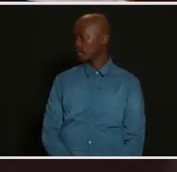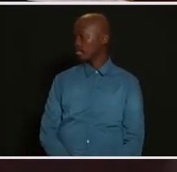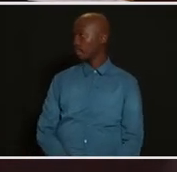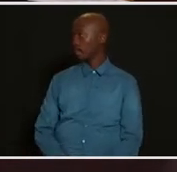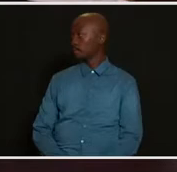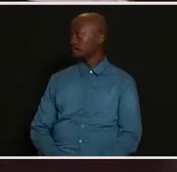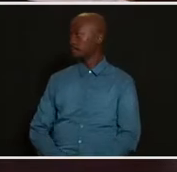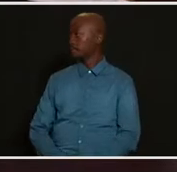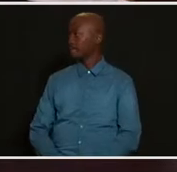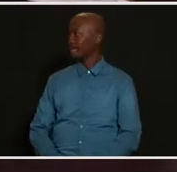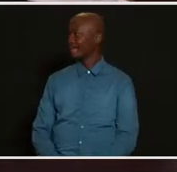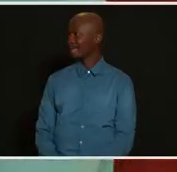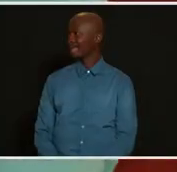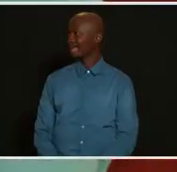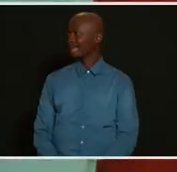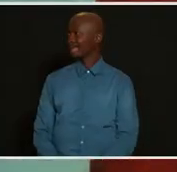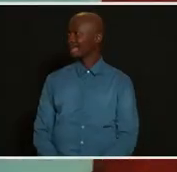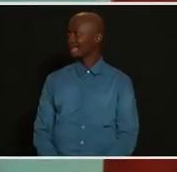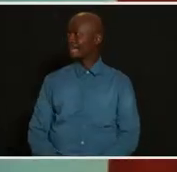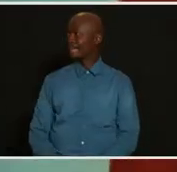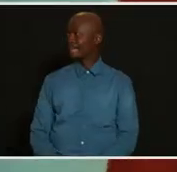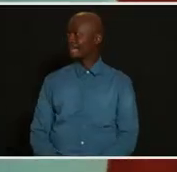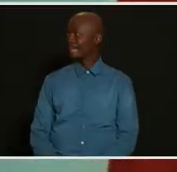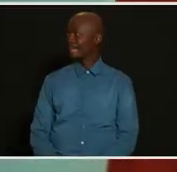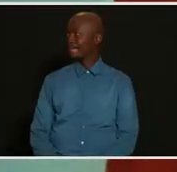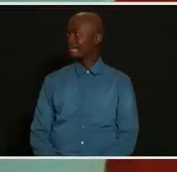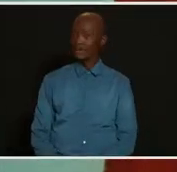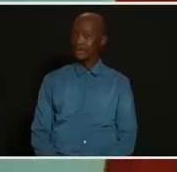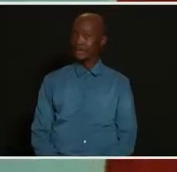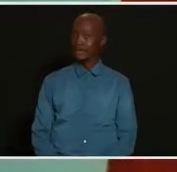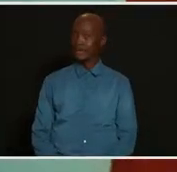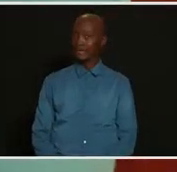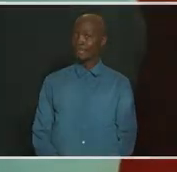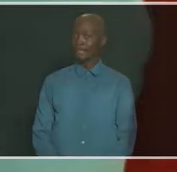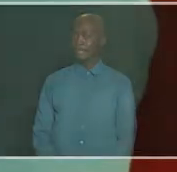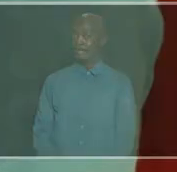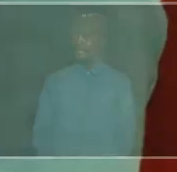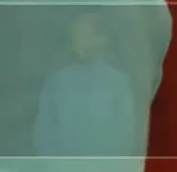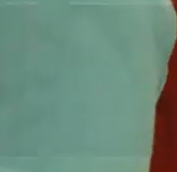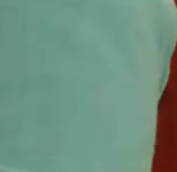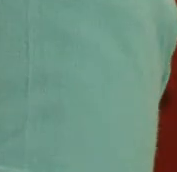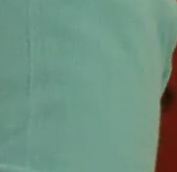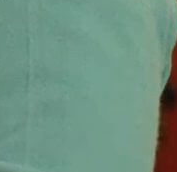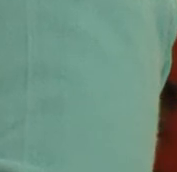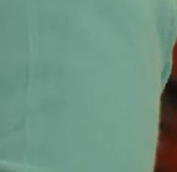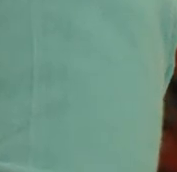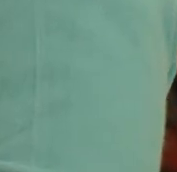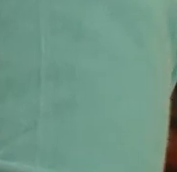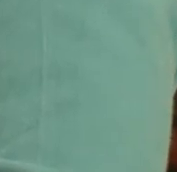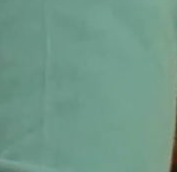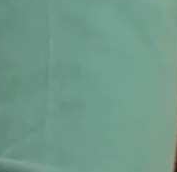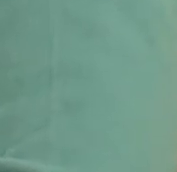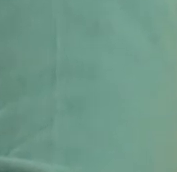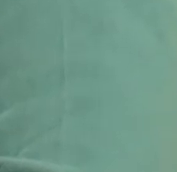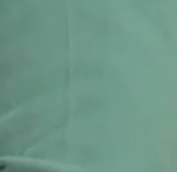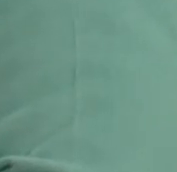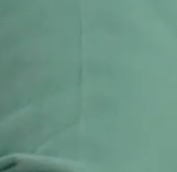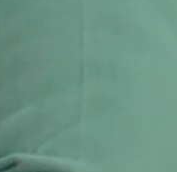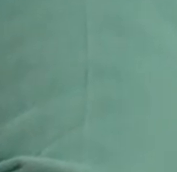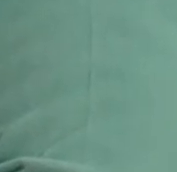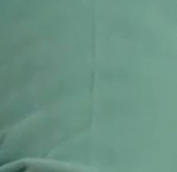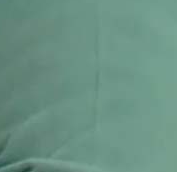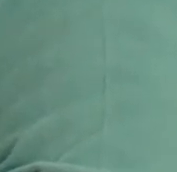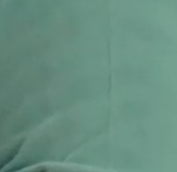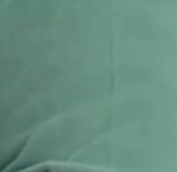yeah the Reverend said his name is Reverend solo materi